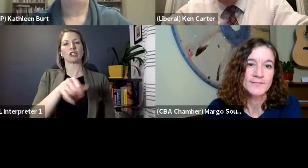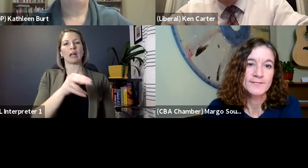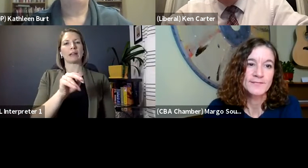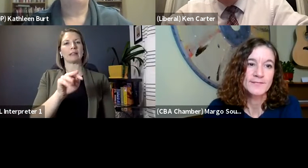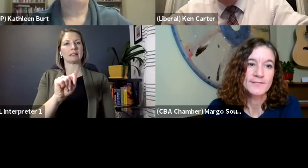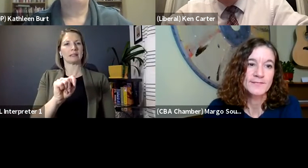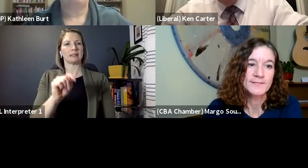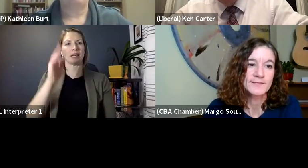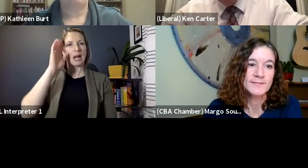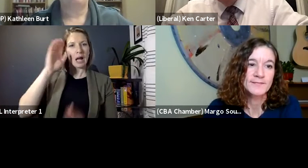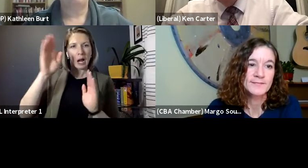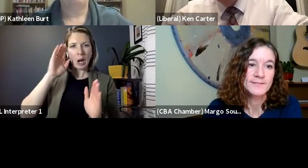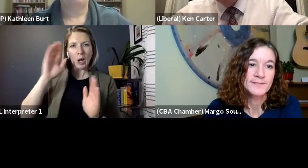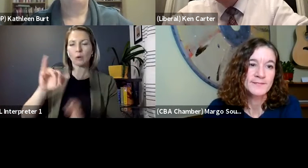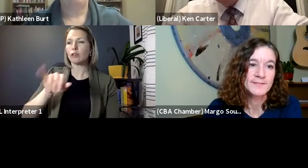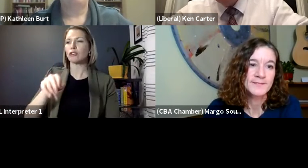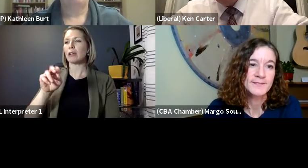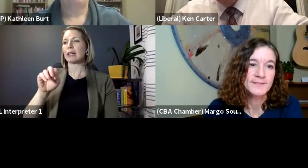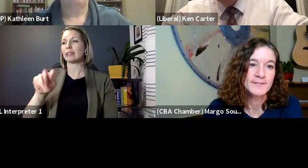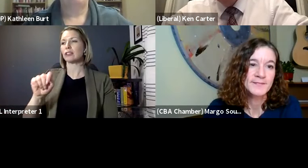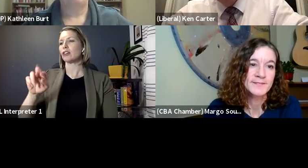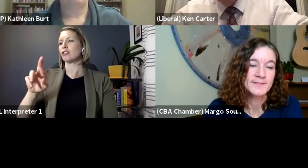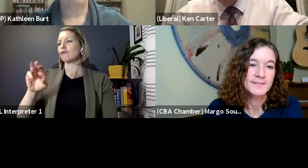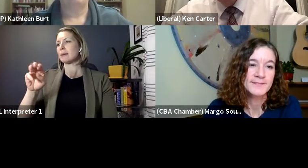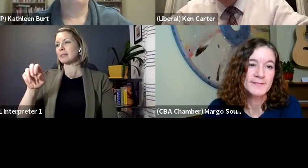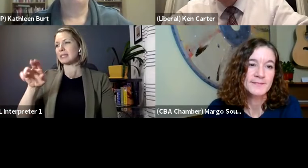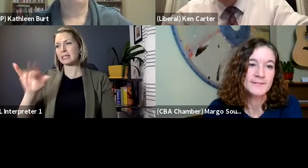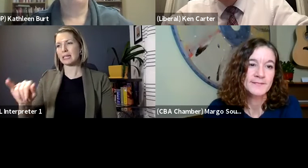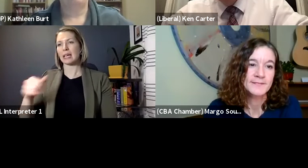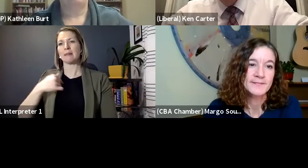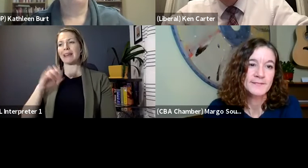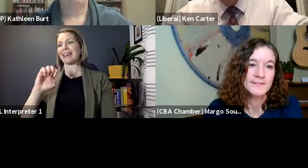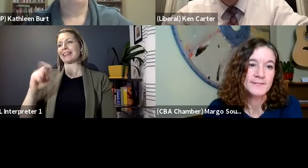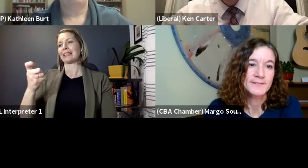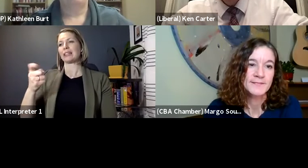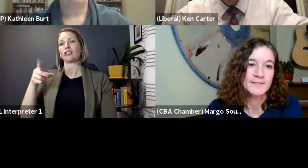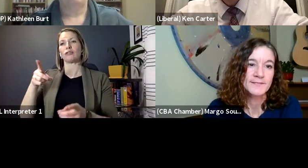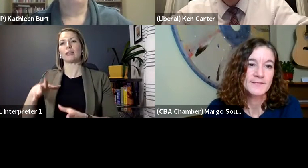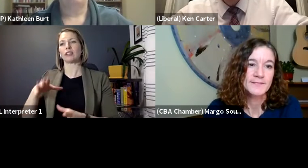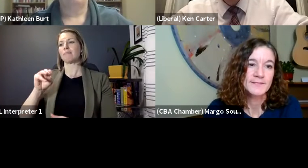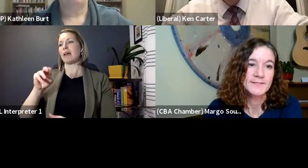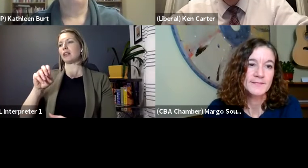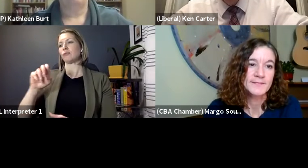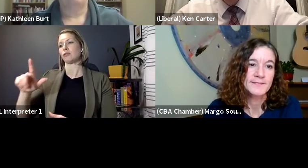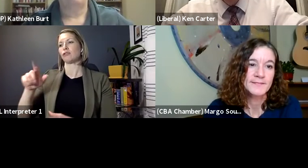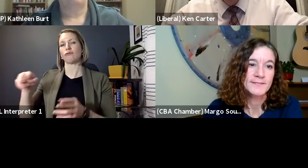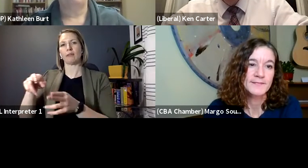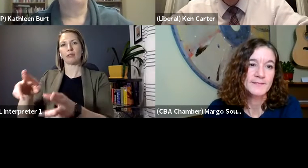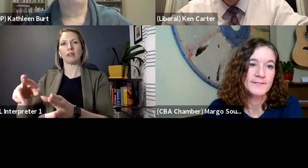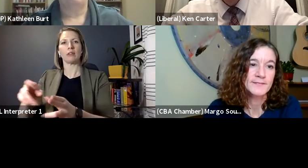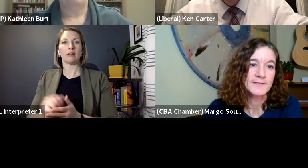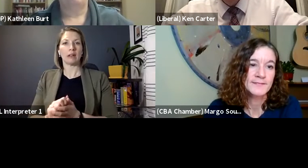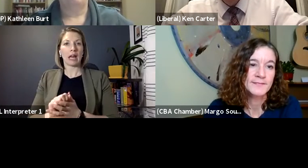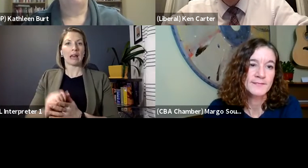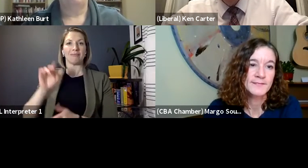Good evening. My name is Janet Rumsey, and I'm the Executive Director for Manuels River. Manuels River is a world-class, nature-based